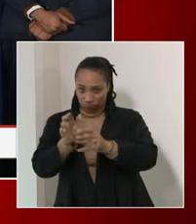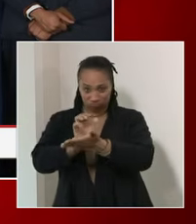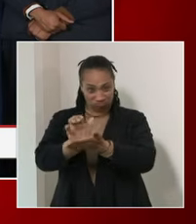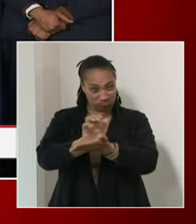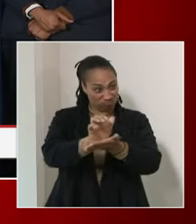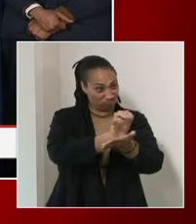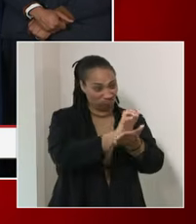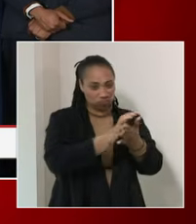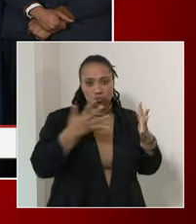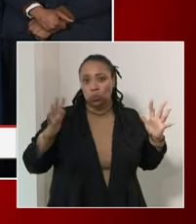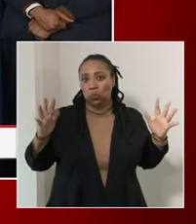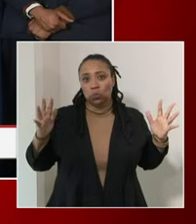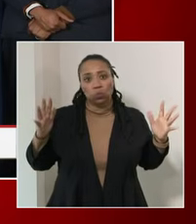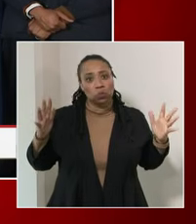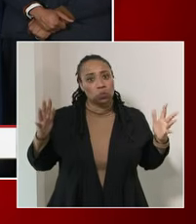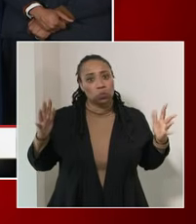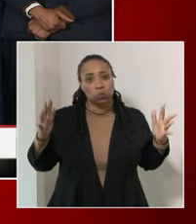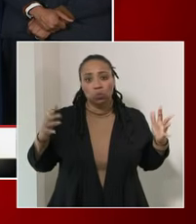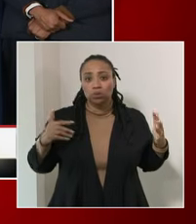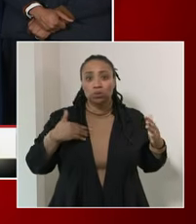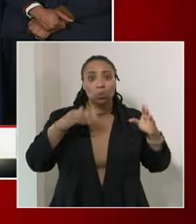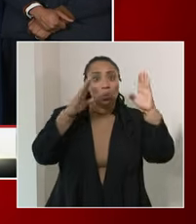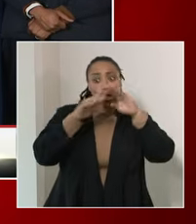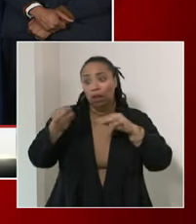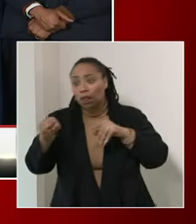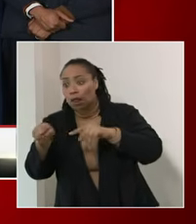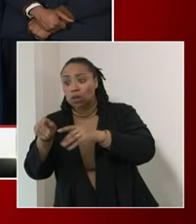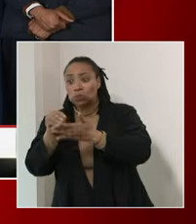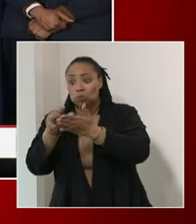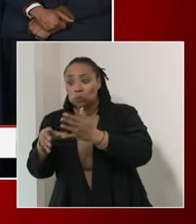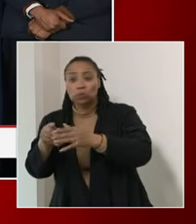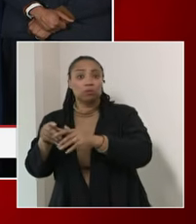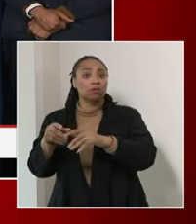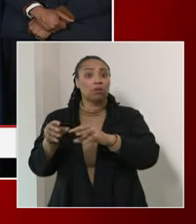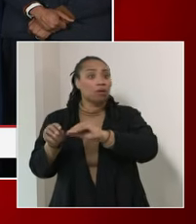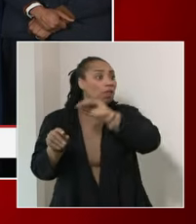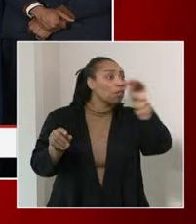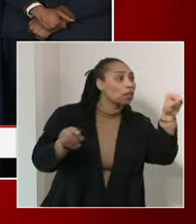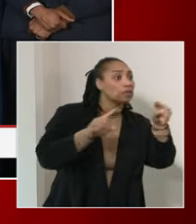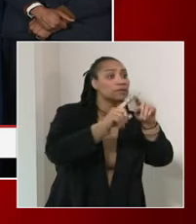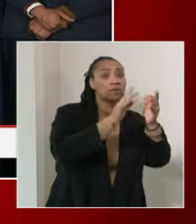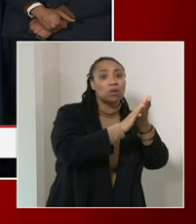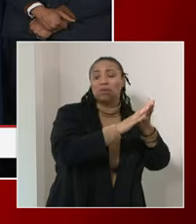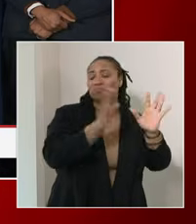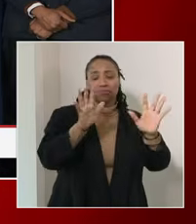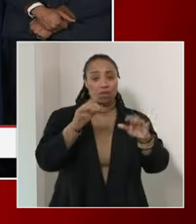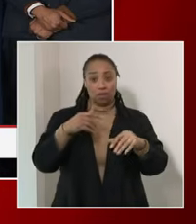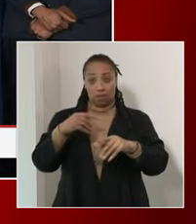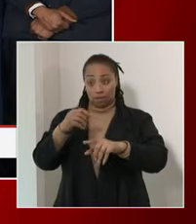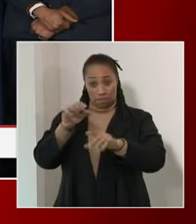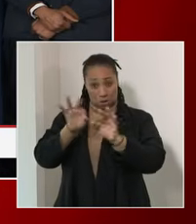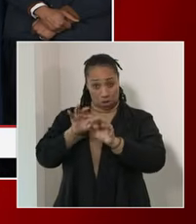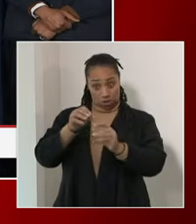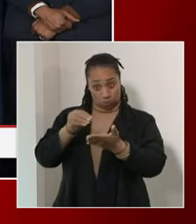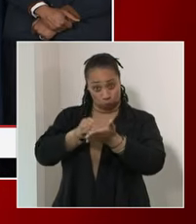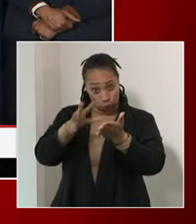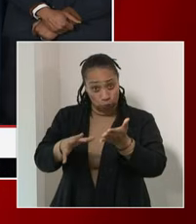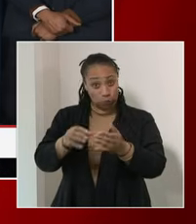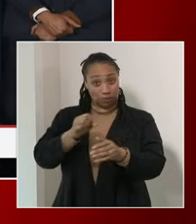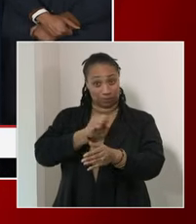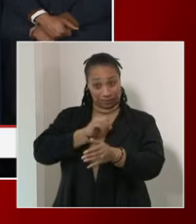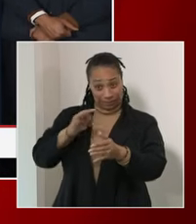that our students and staff can access the facilities. That includes our walkways, that include parking areas